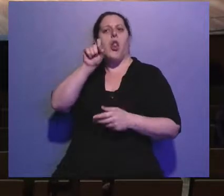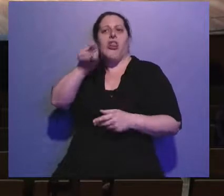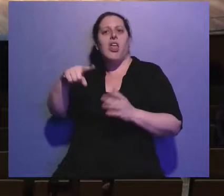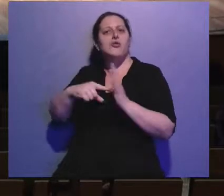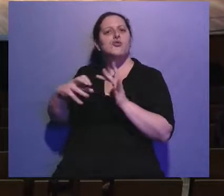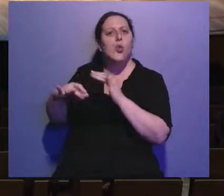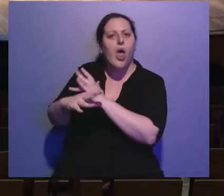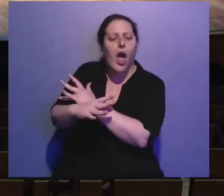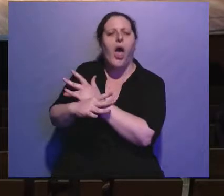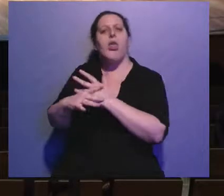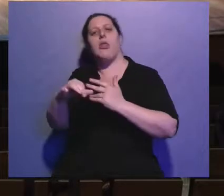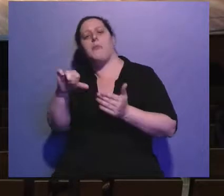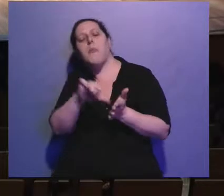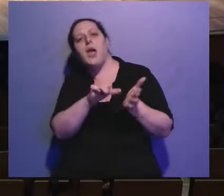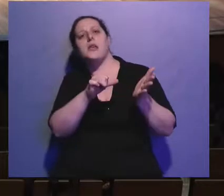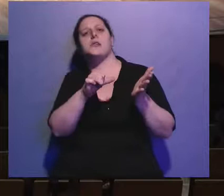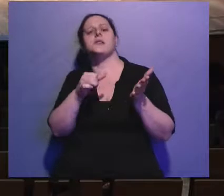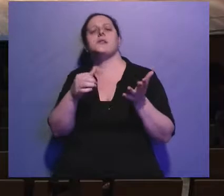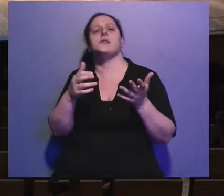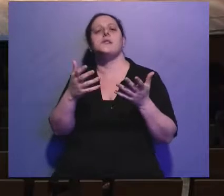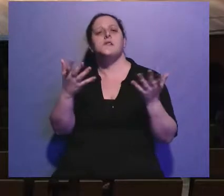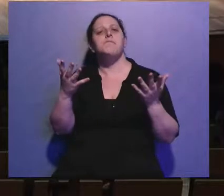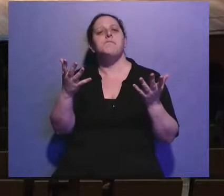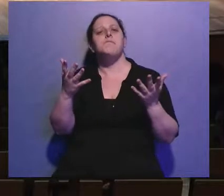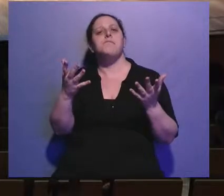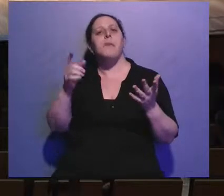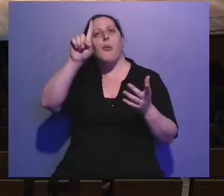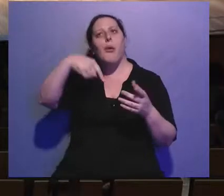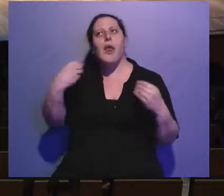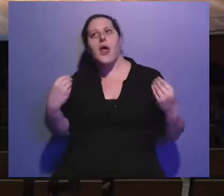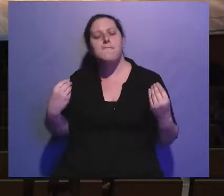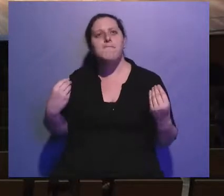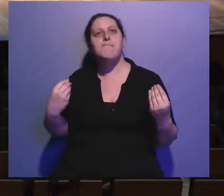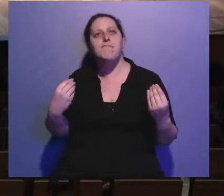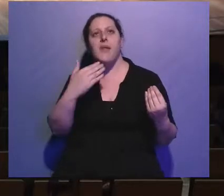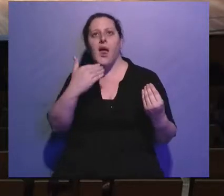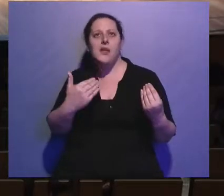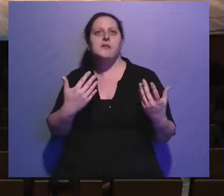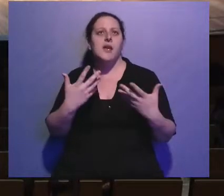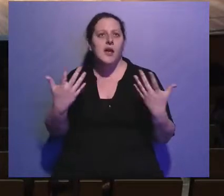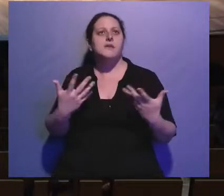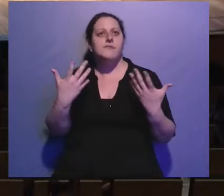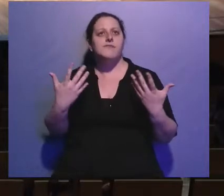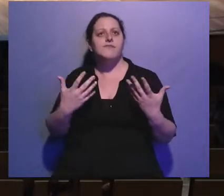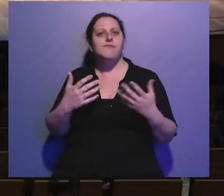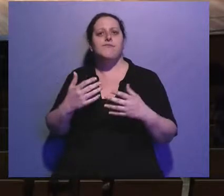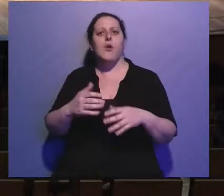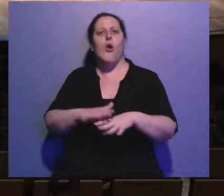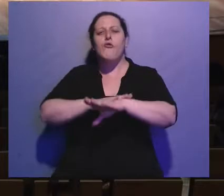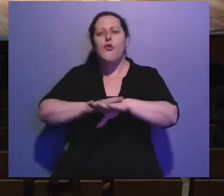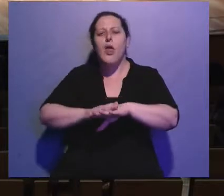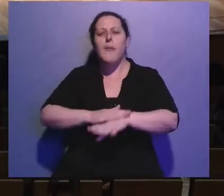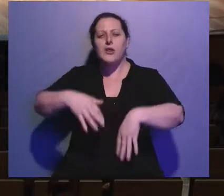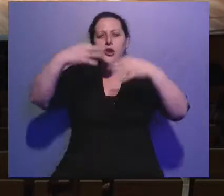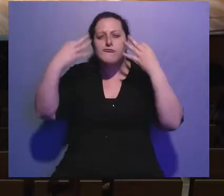in establishing a strong foundation for transparency and open data. So, as I said, policies are